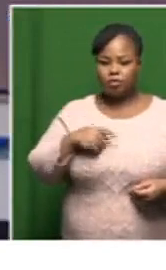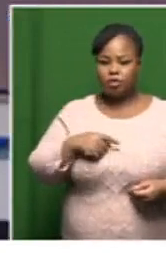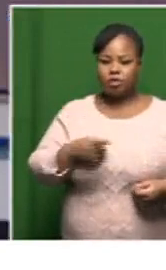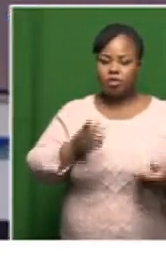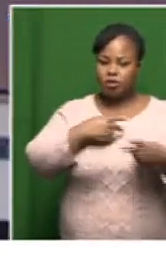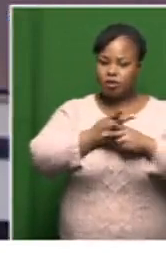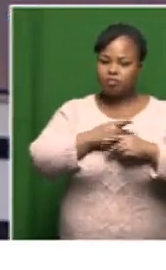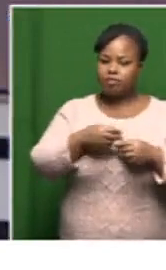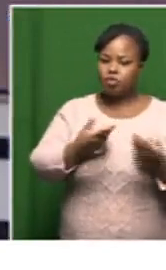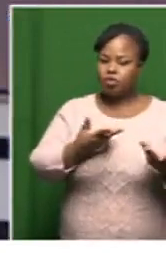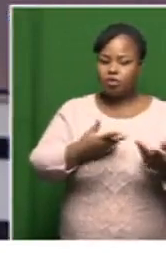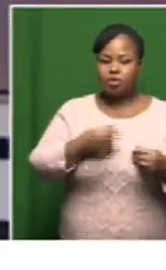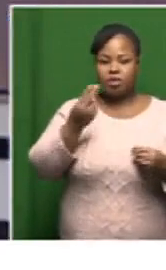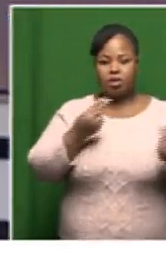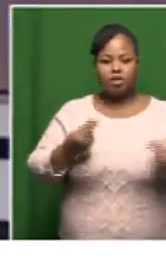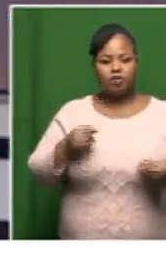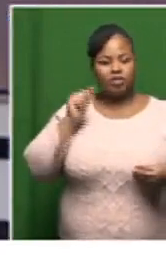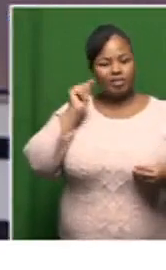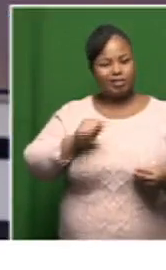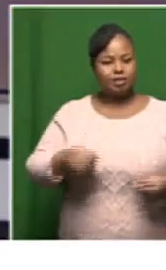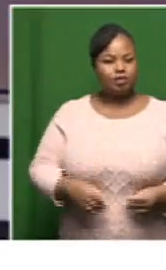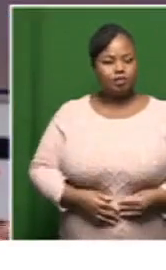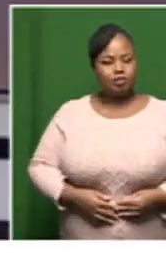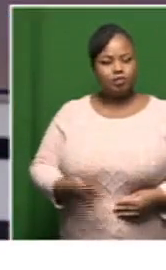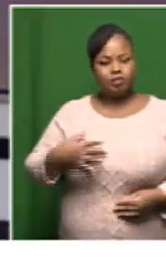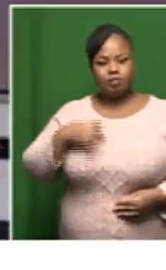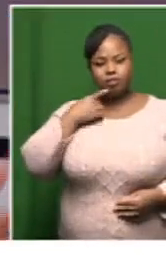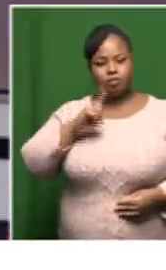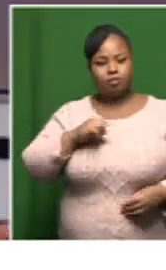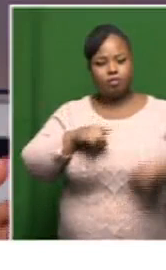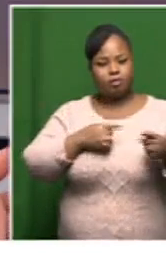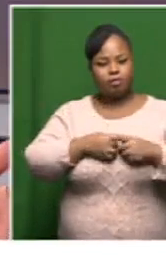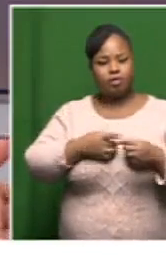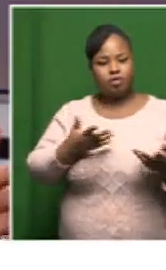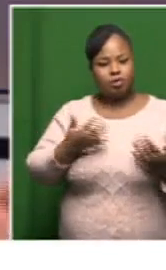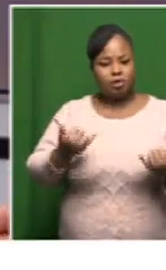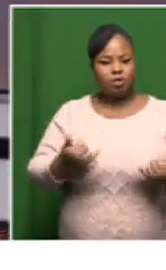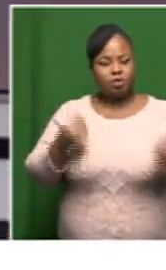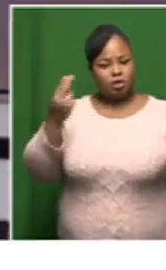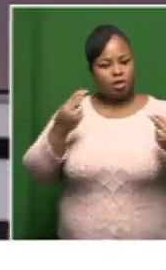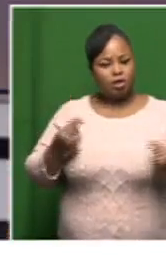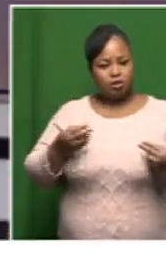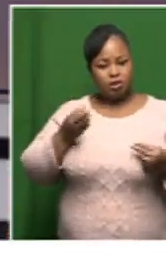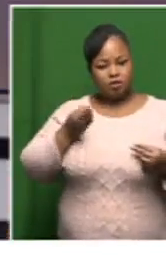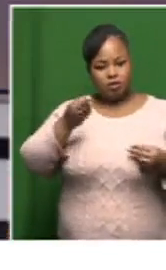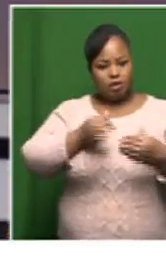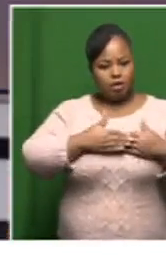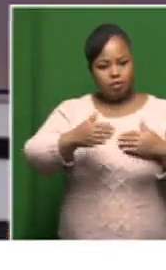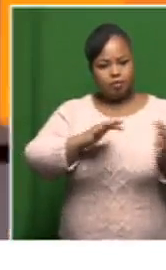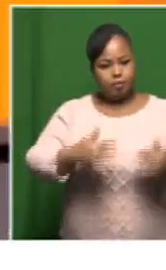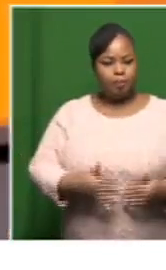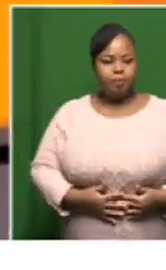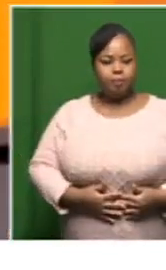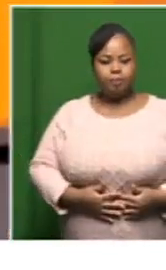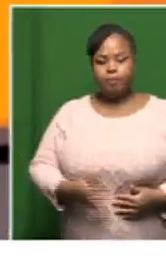art right there and there for this exhibition. What does that say about the direction where art is heading at the moment?